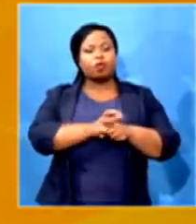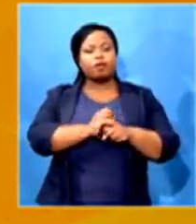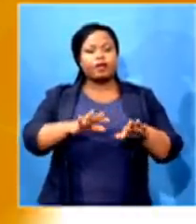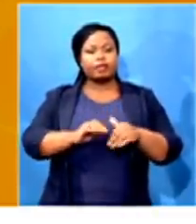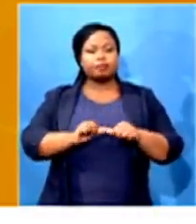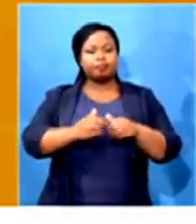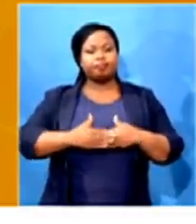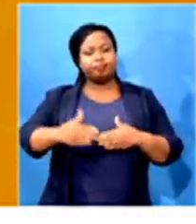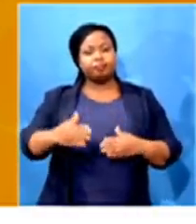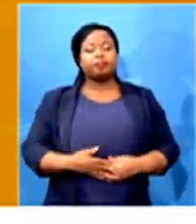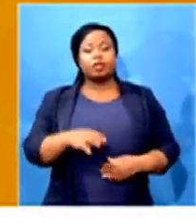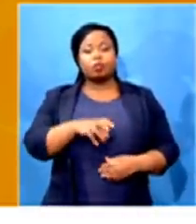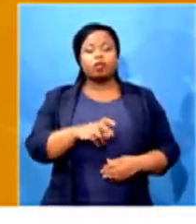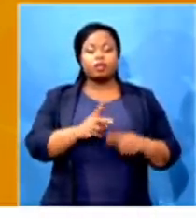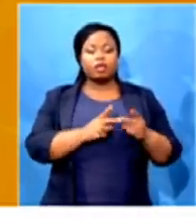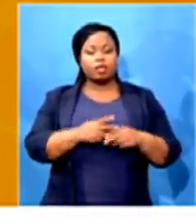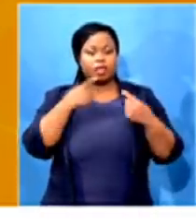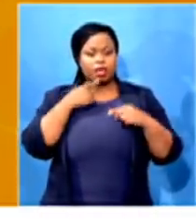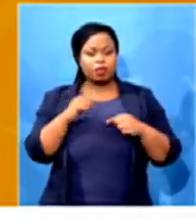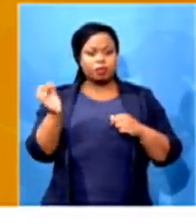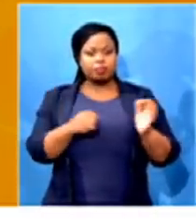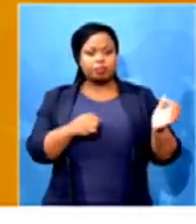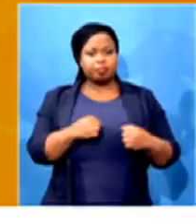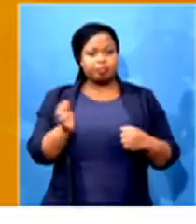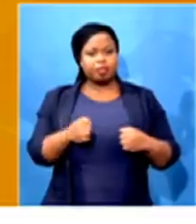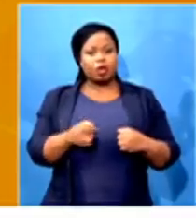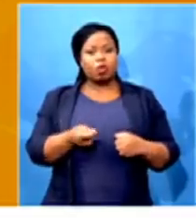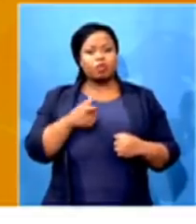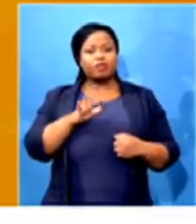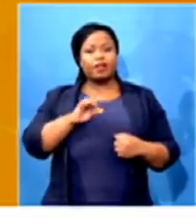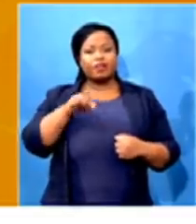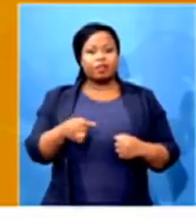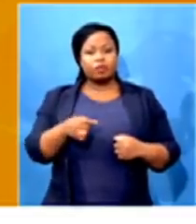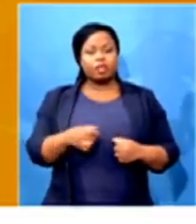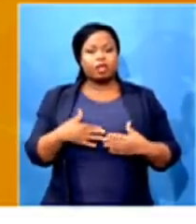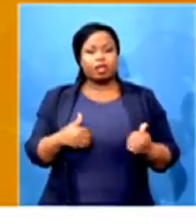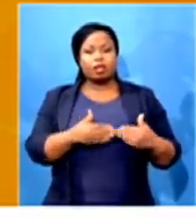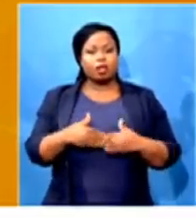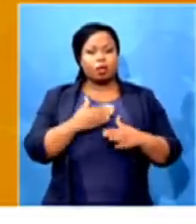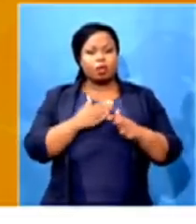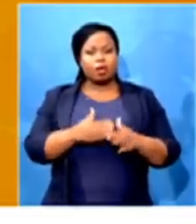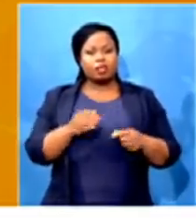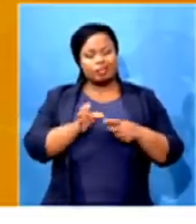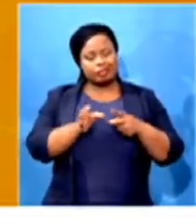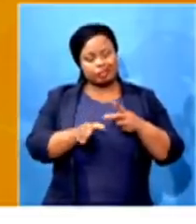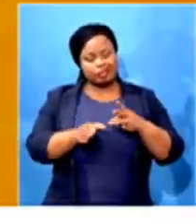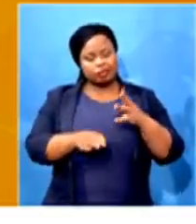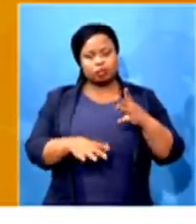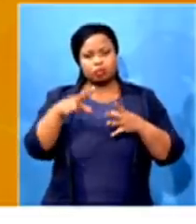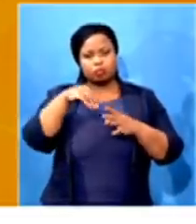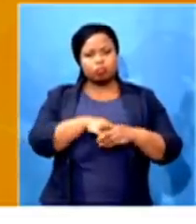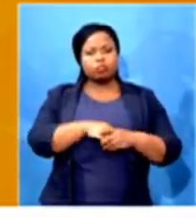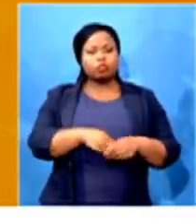The province has also announced the recruitment of almost 5,000 healthcare workers in various categories who will work in